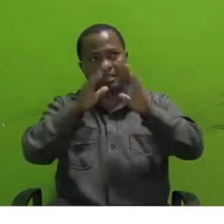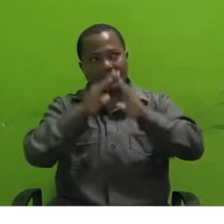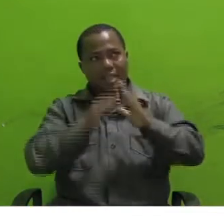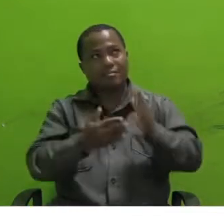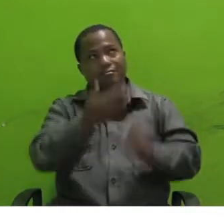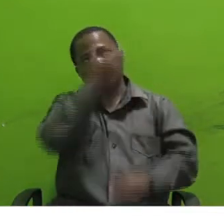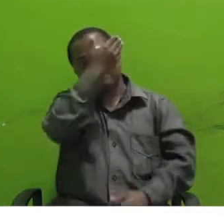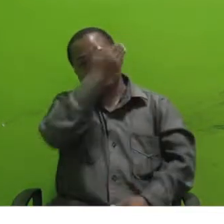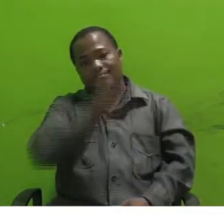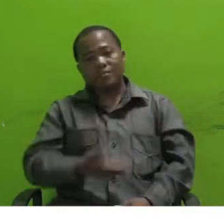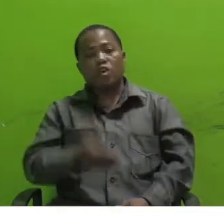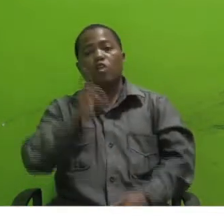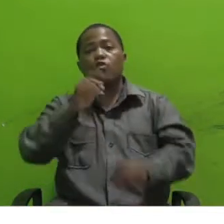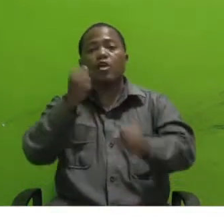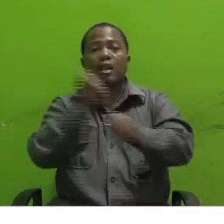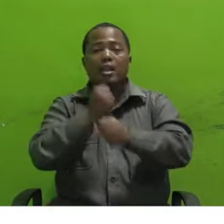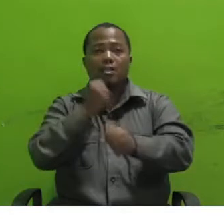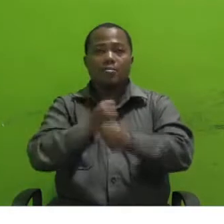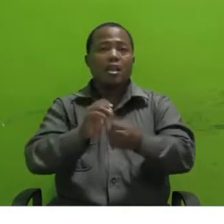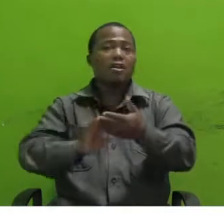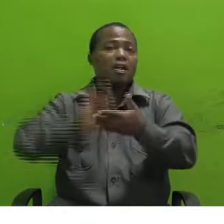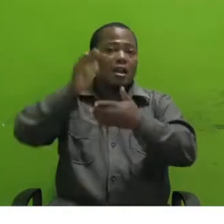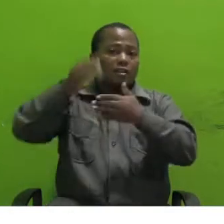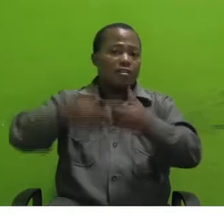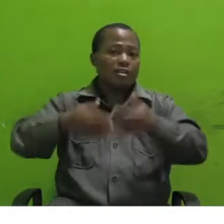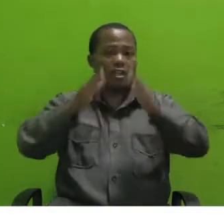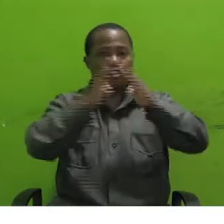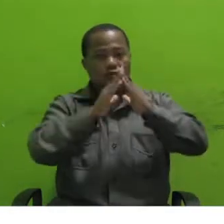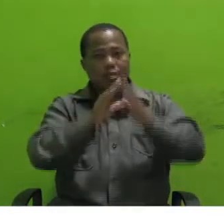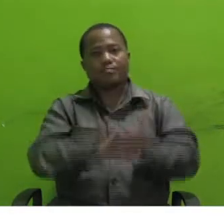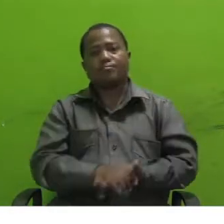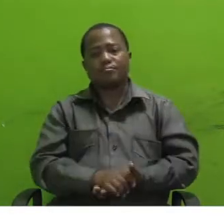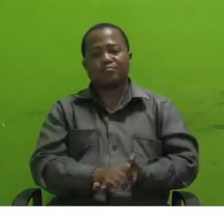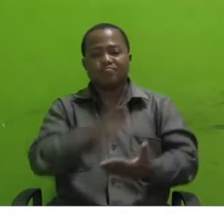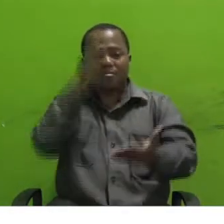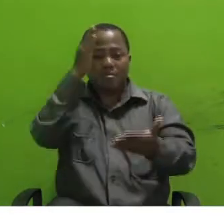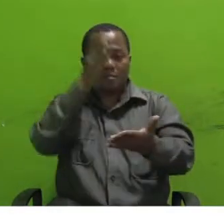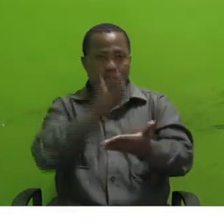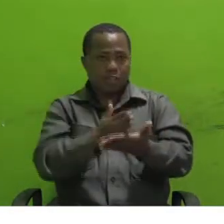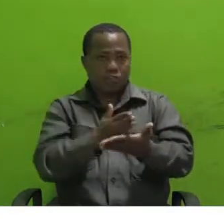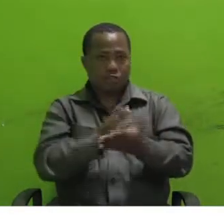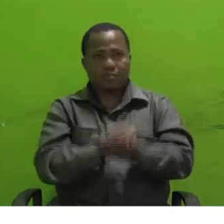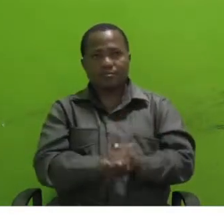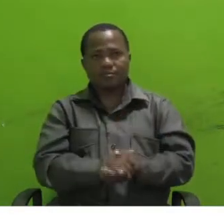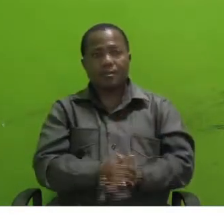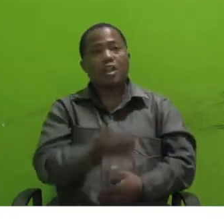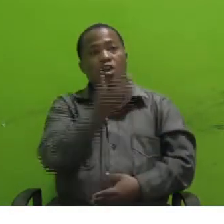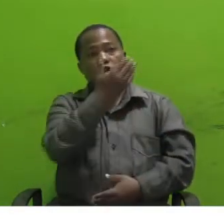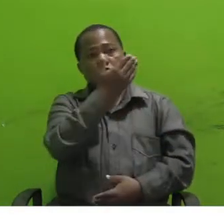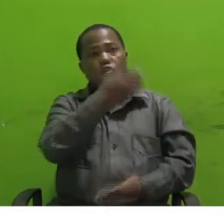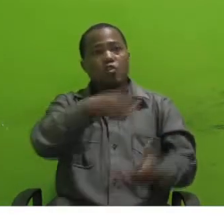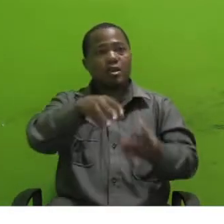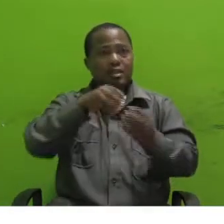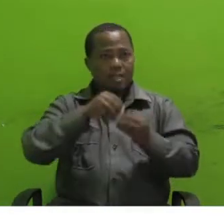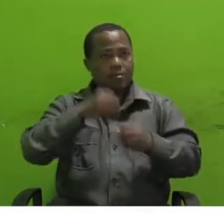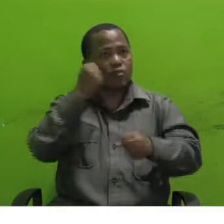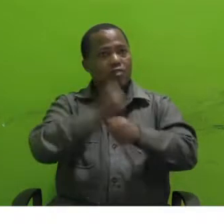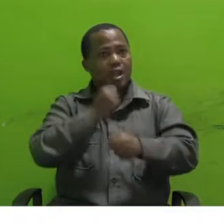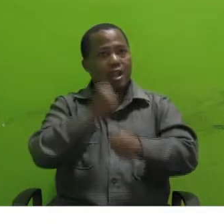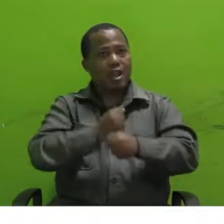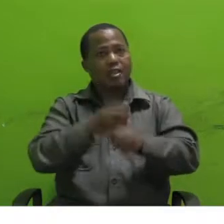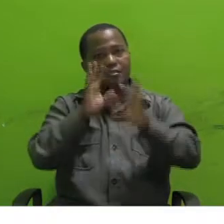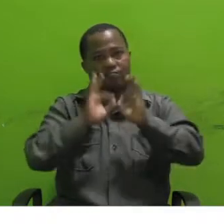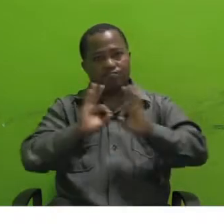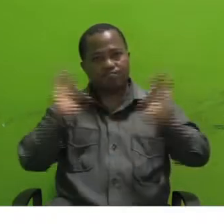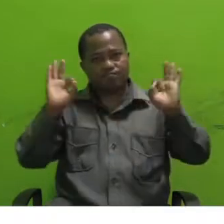exercise, so as you can make a lot of revision at home. Make sure you do them